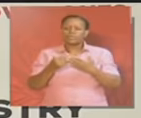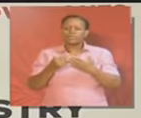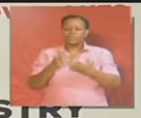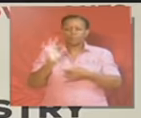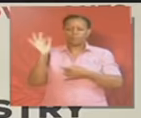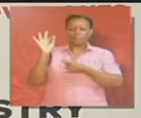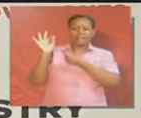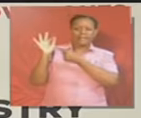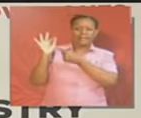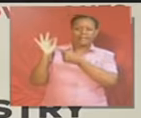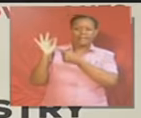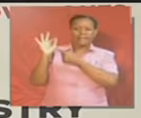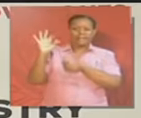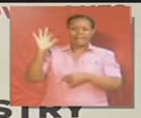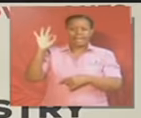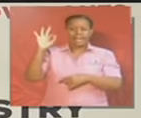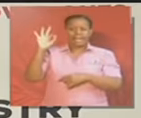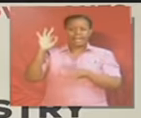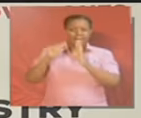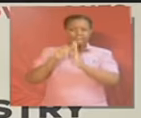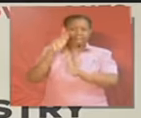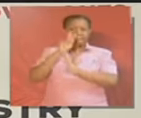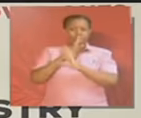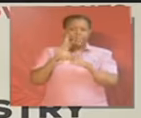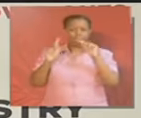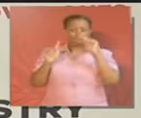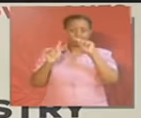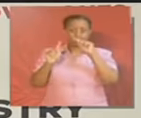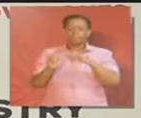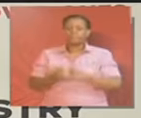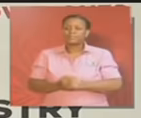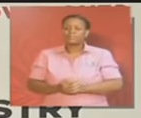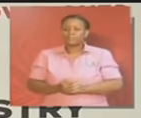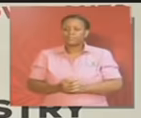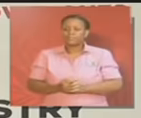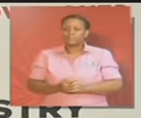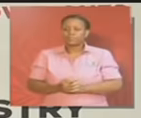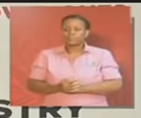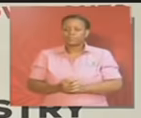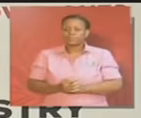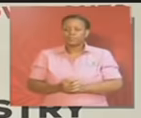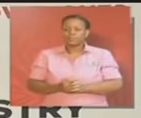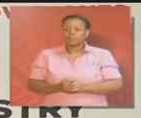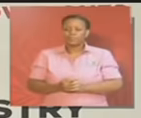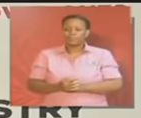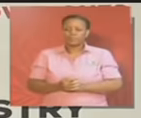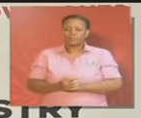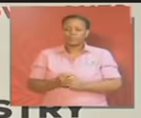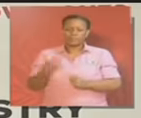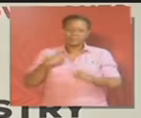Friday the 9th of April is as follows. At that time, we had conducted